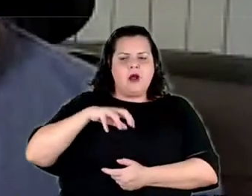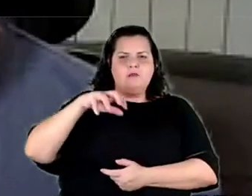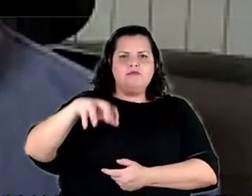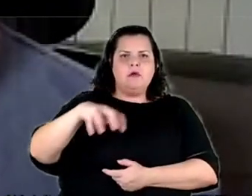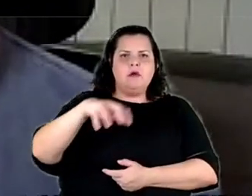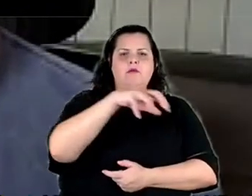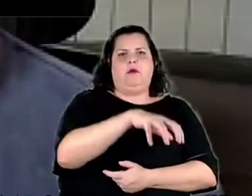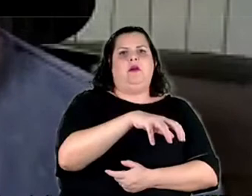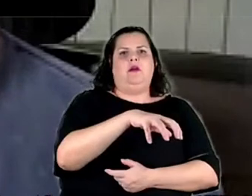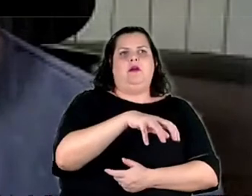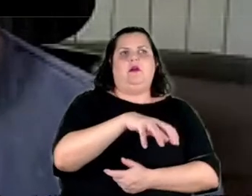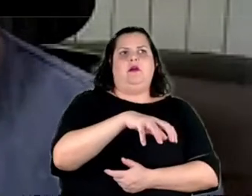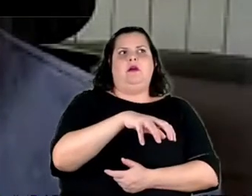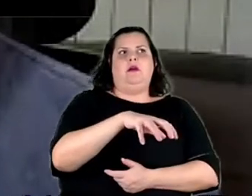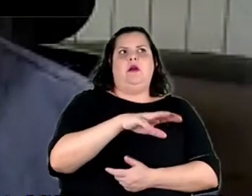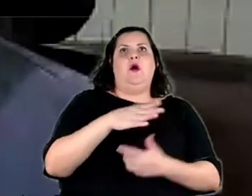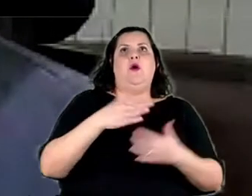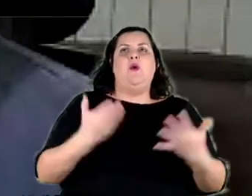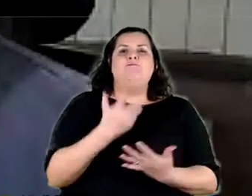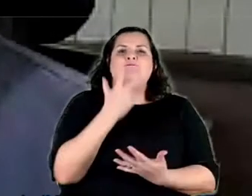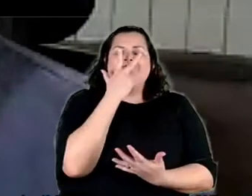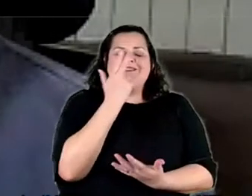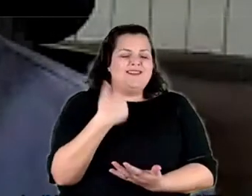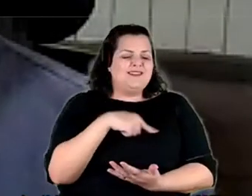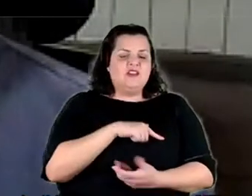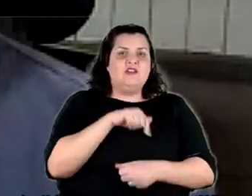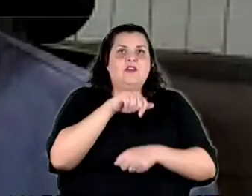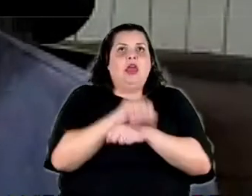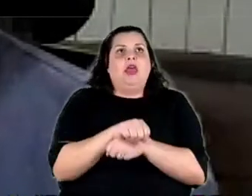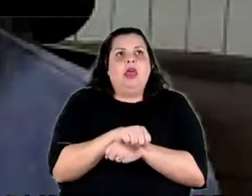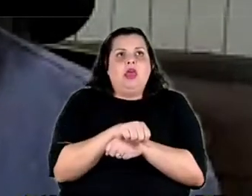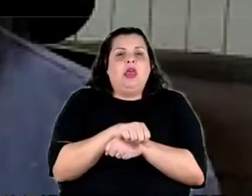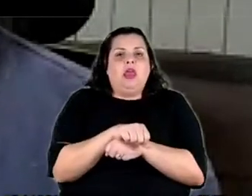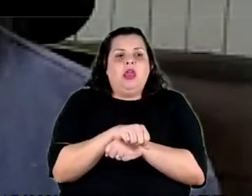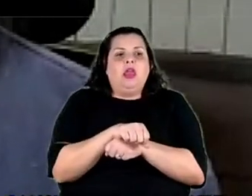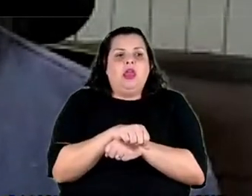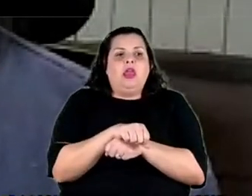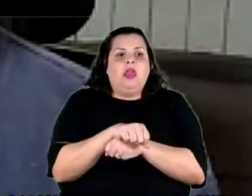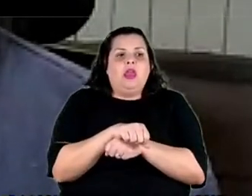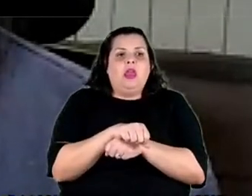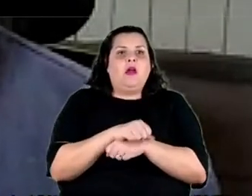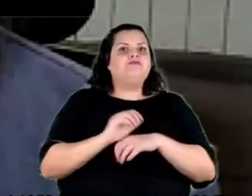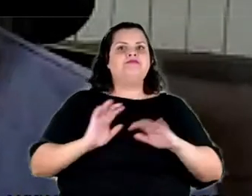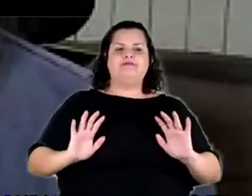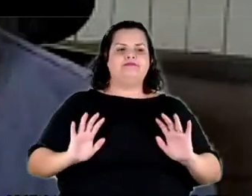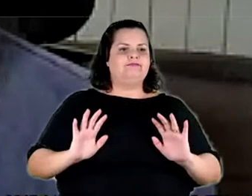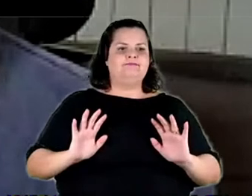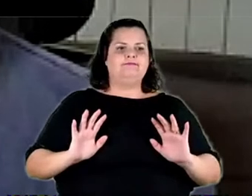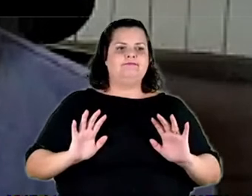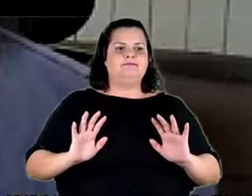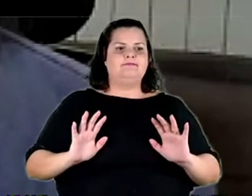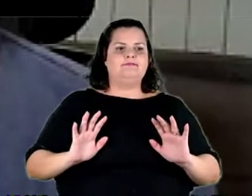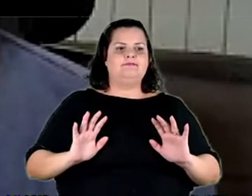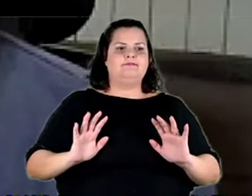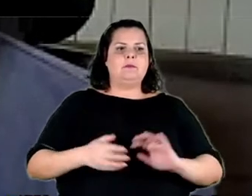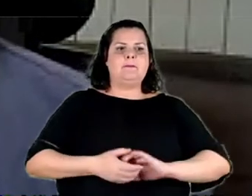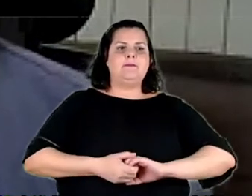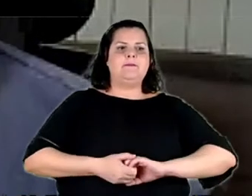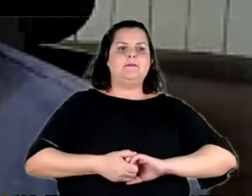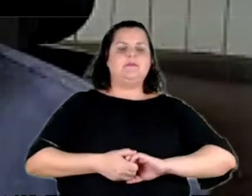something amazing is happening in the Middle East. And that is that we're seeing the beginnings